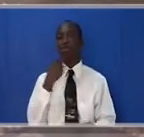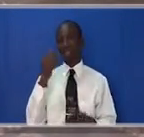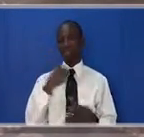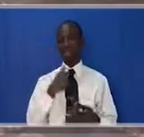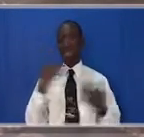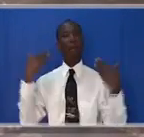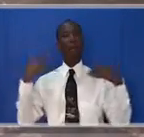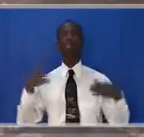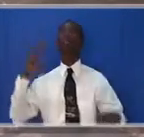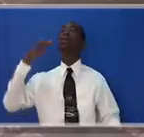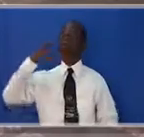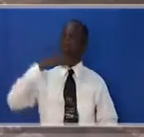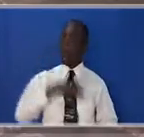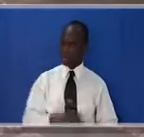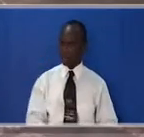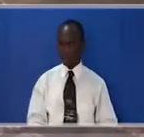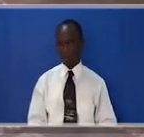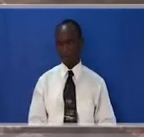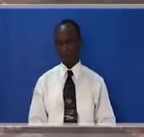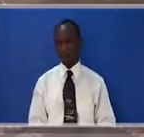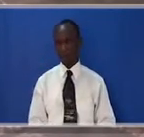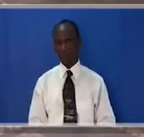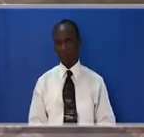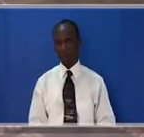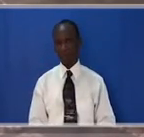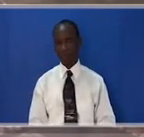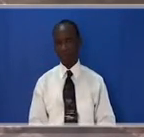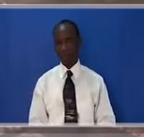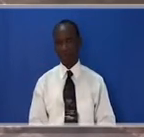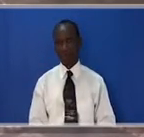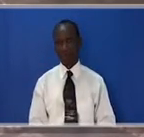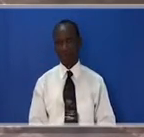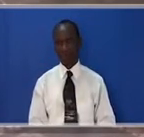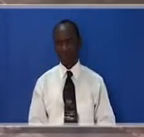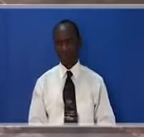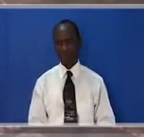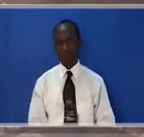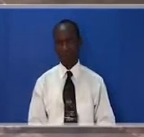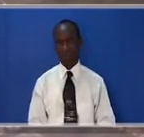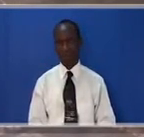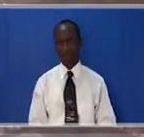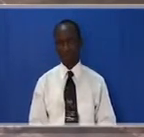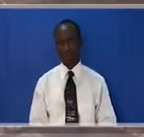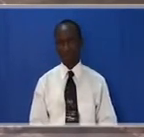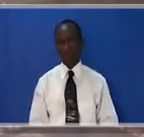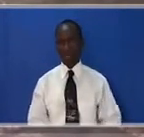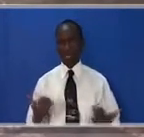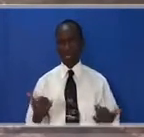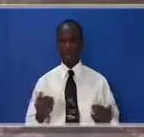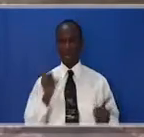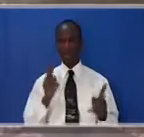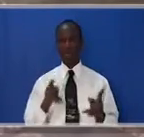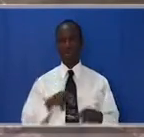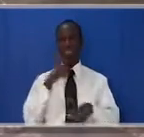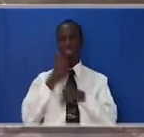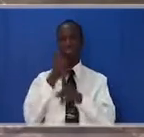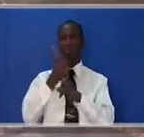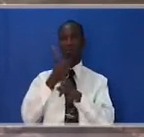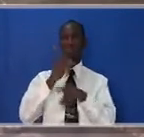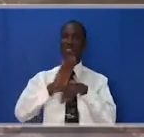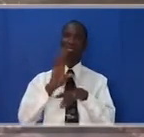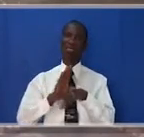sofo nti e firi bra o she no suma se na sori ase a o fre no ho founder and general